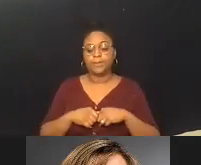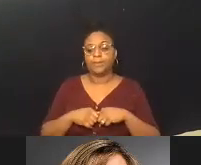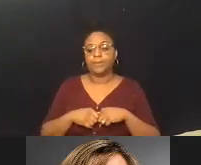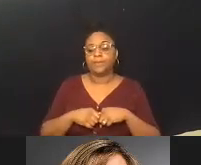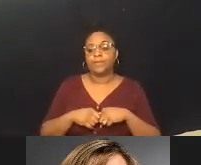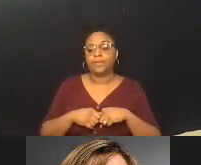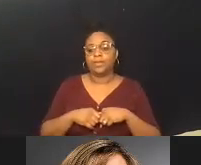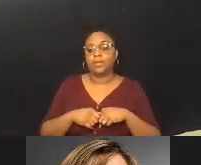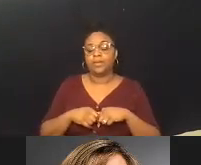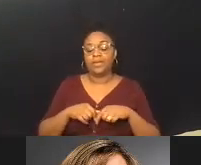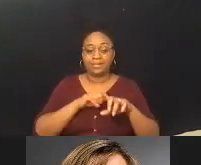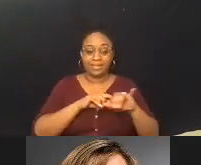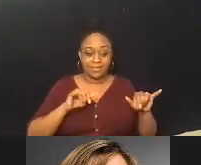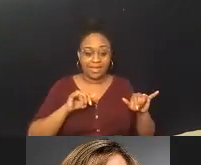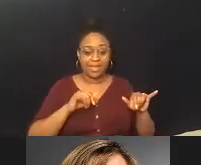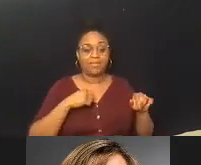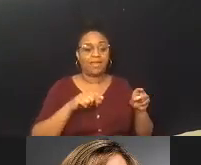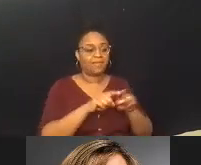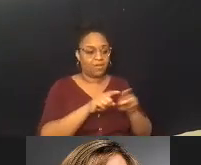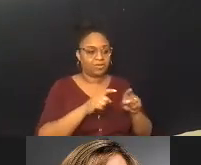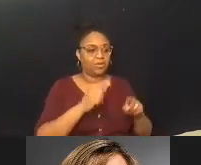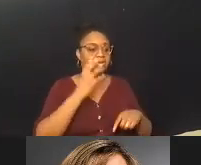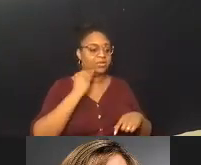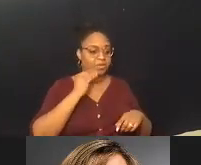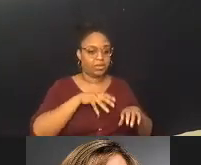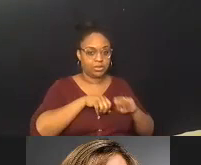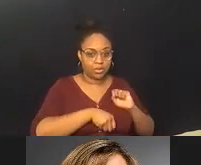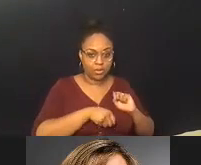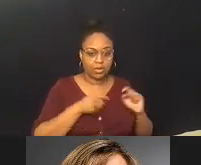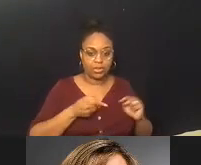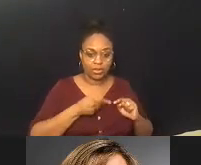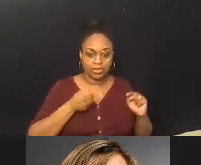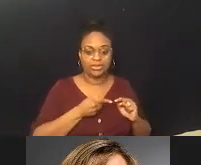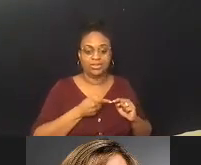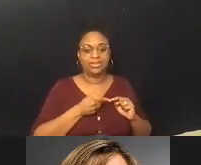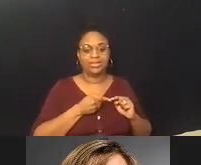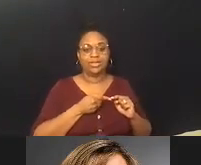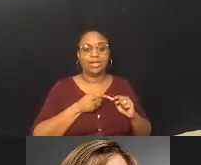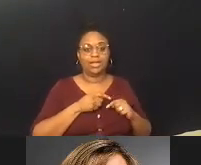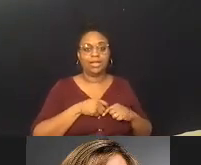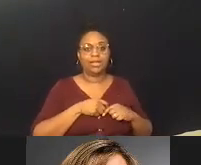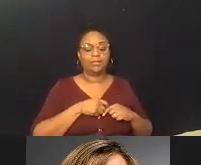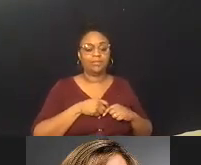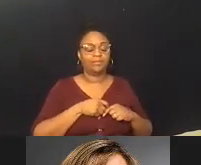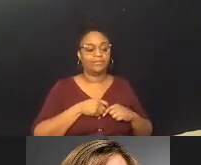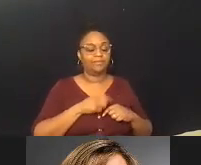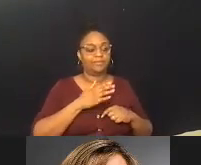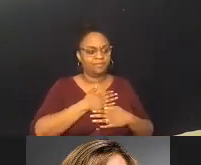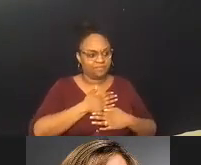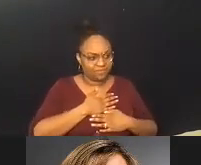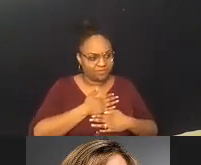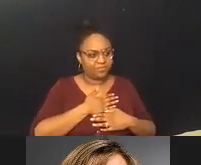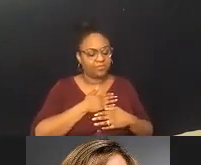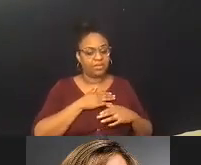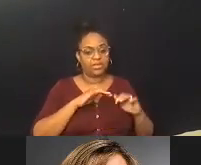just hurt and really kind of deeply wounded by the ways in which kind of our society